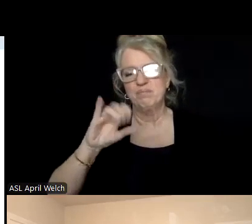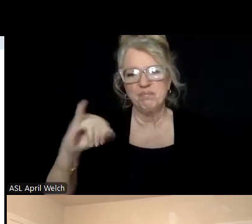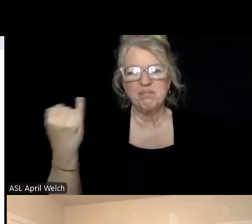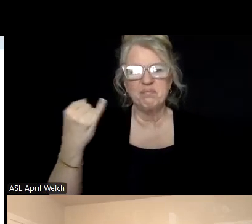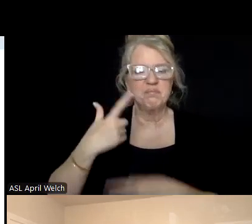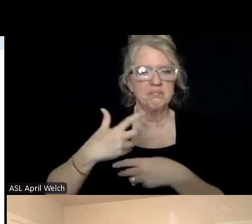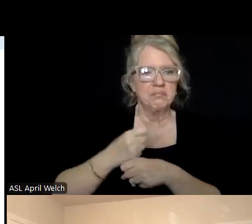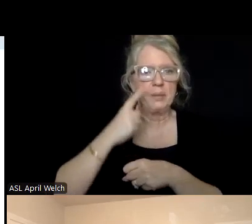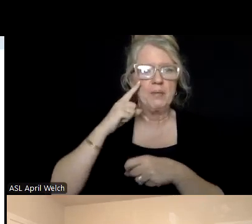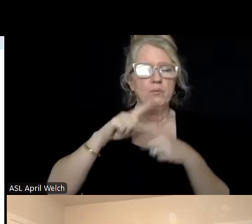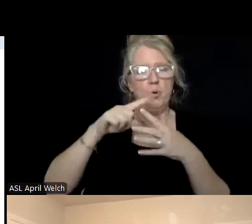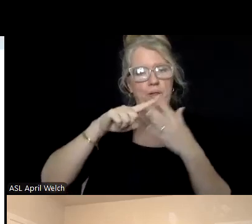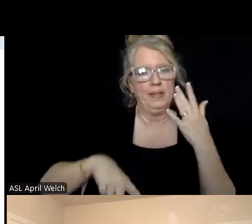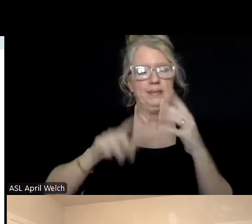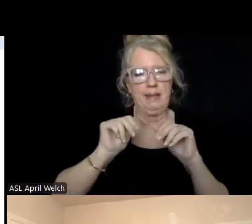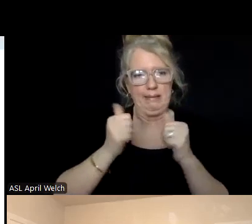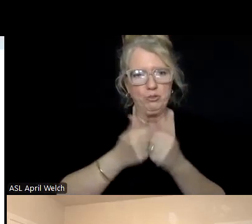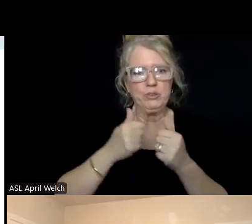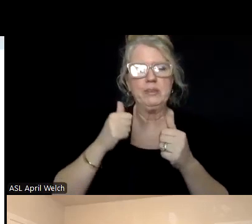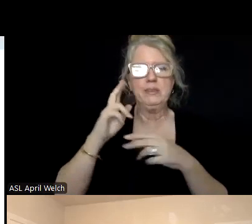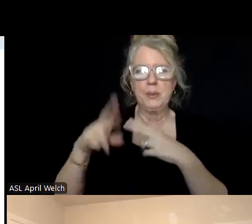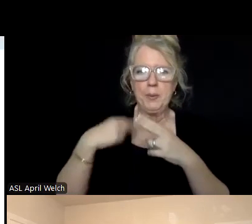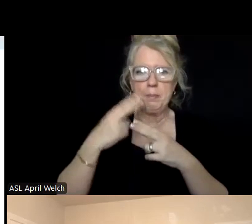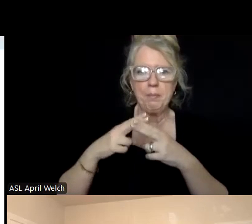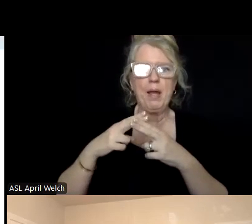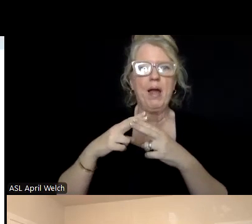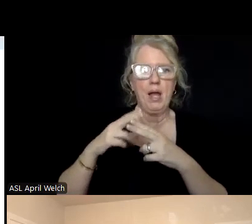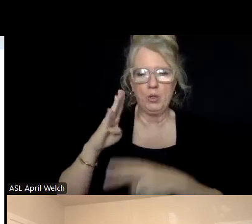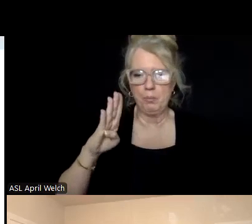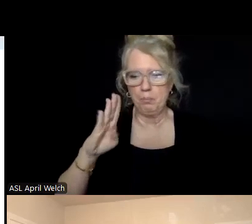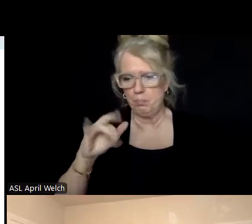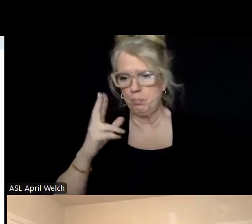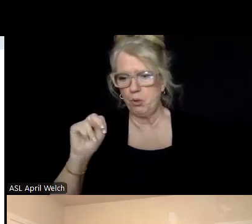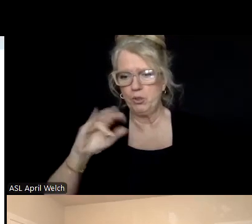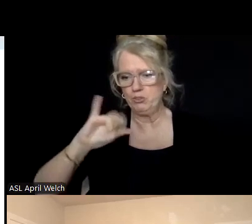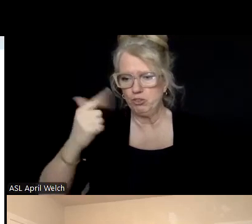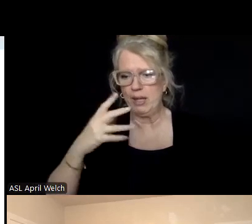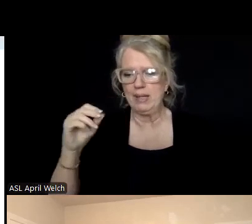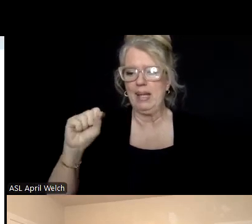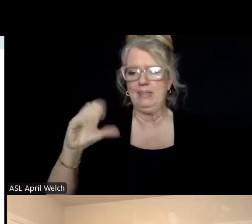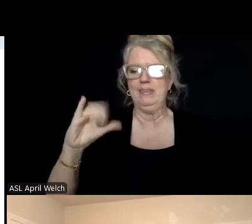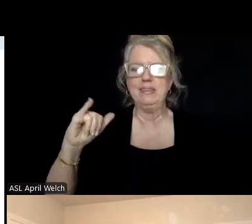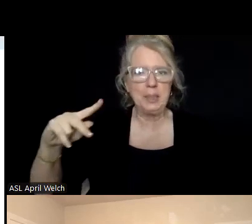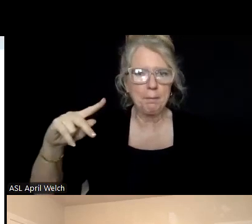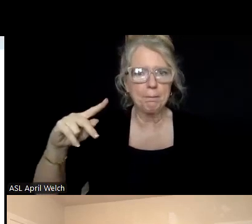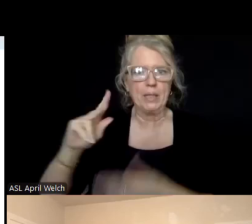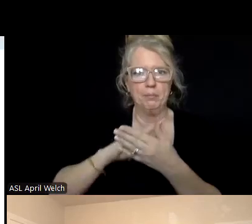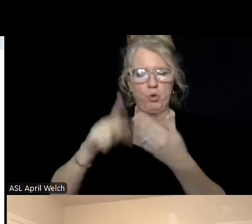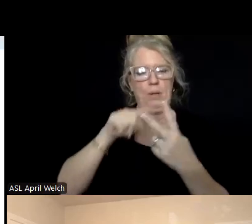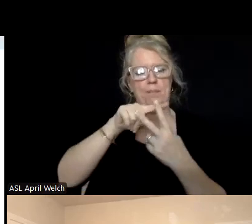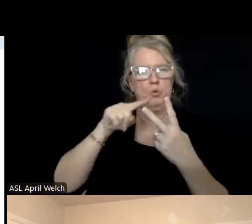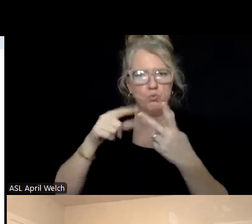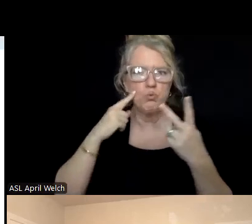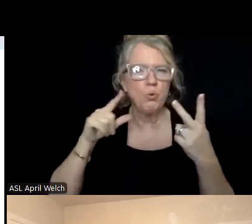provider to these agencies about the Byrne JAG and the Byrne SCIP programs, which are the two grant programs